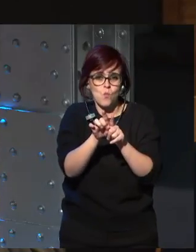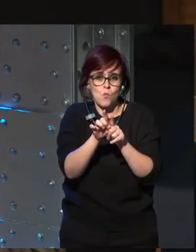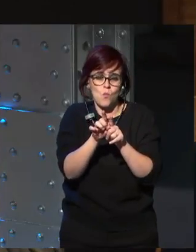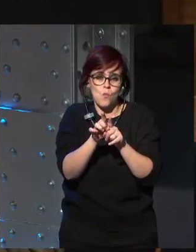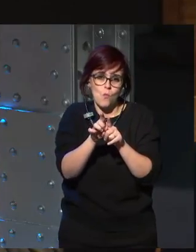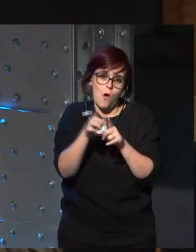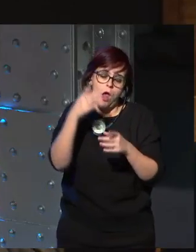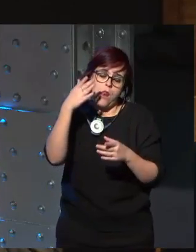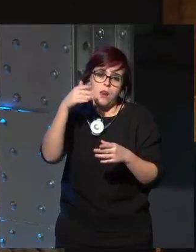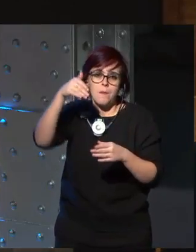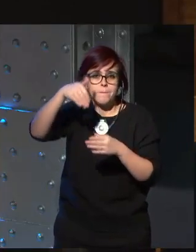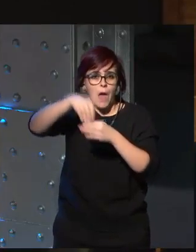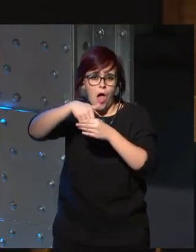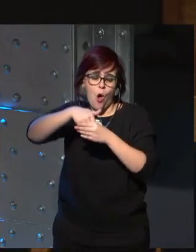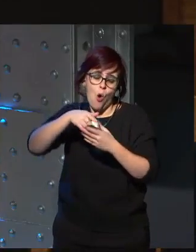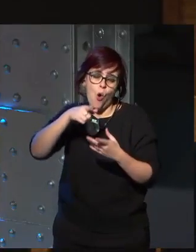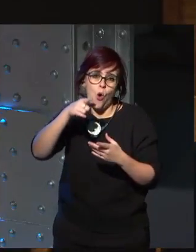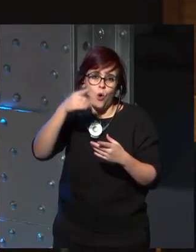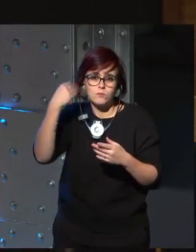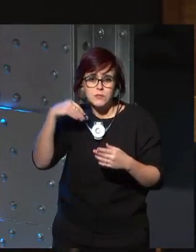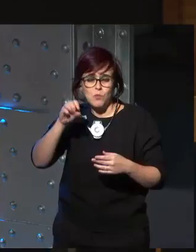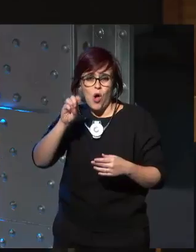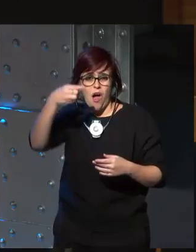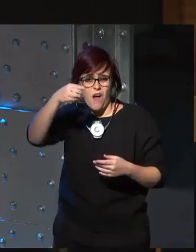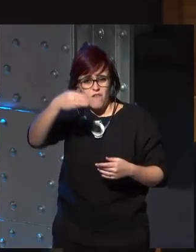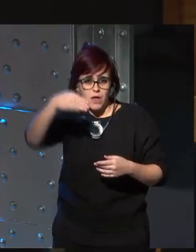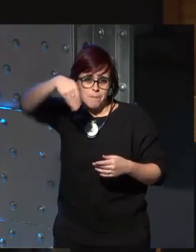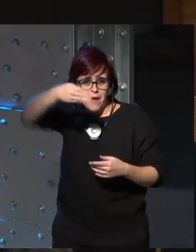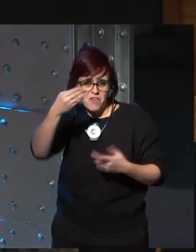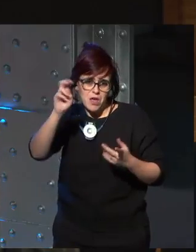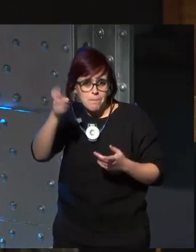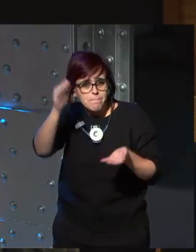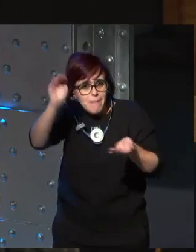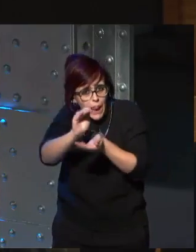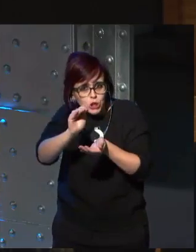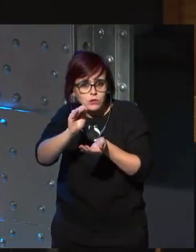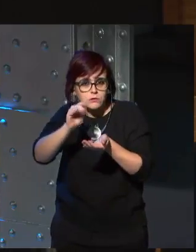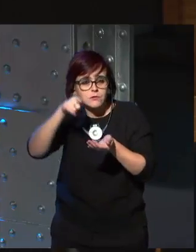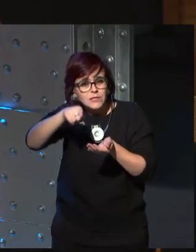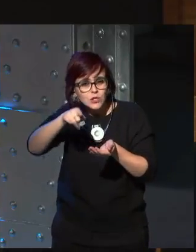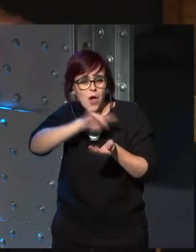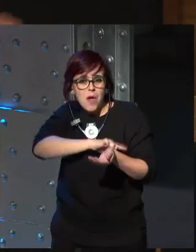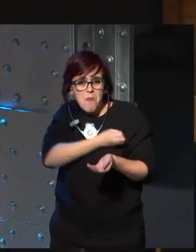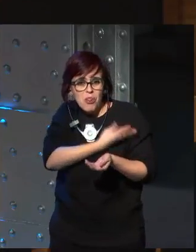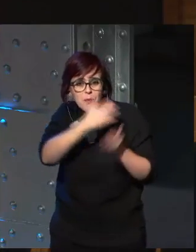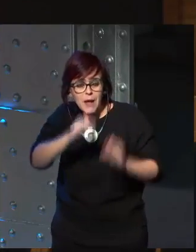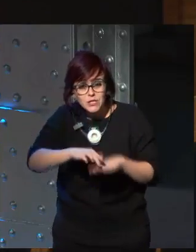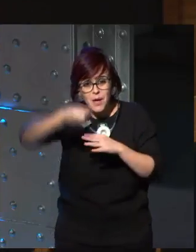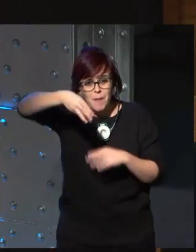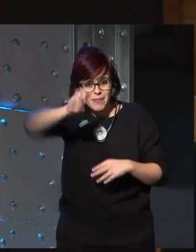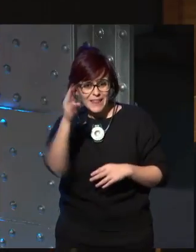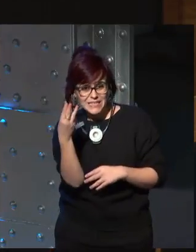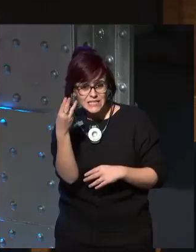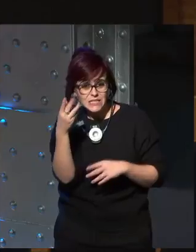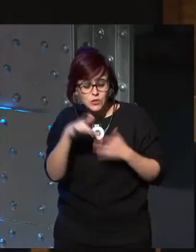the higher the compression we have, the fewer the emotions that are perceived, so to say. And they go one step beyond. What they have